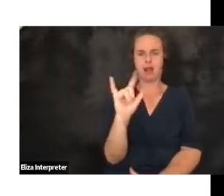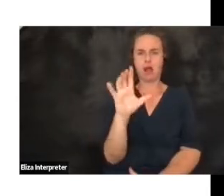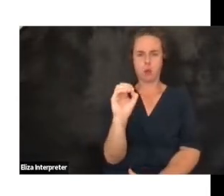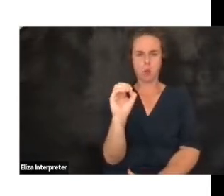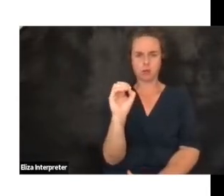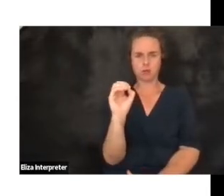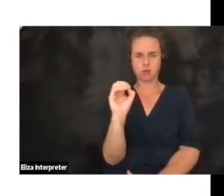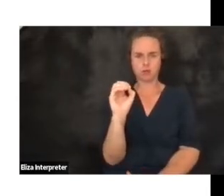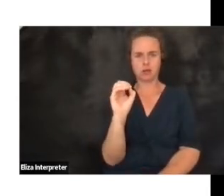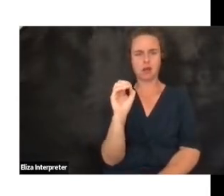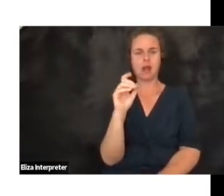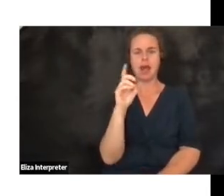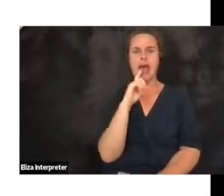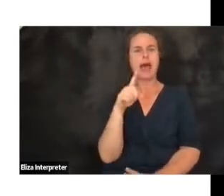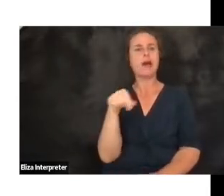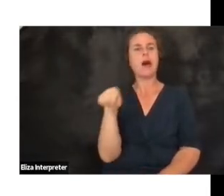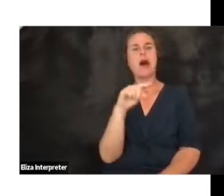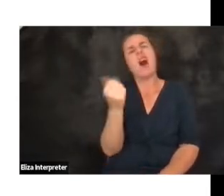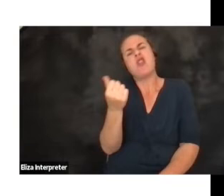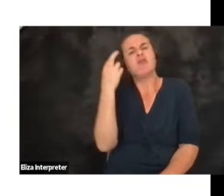of being unreliable.